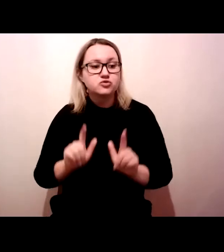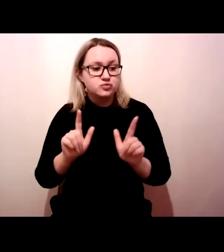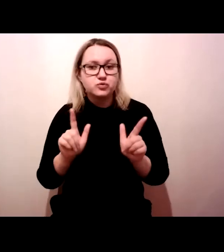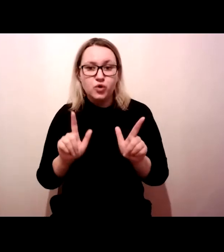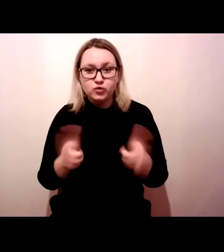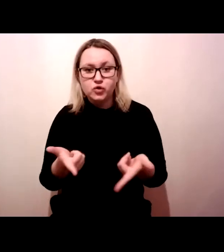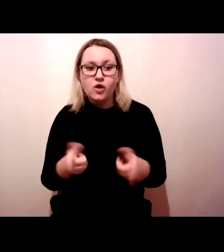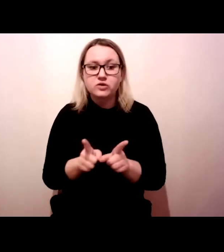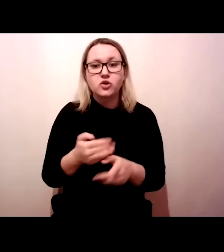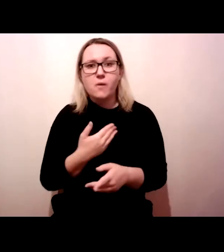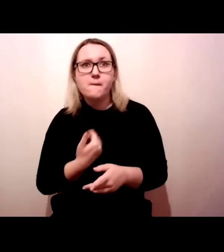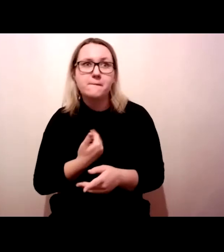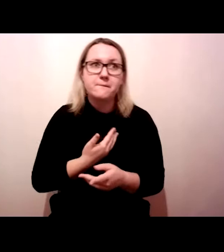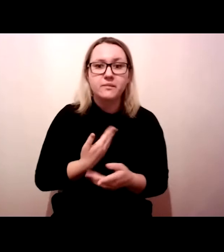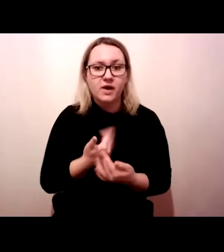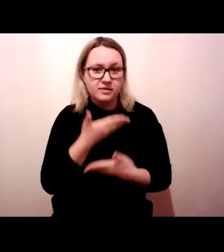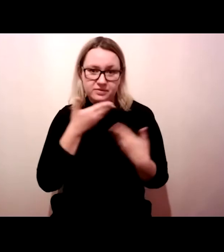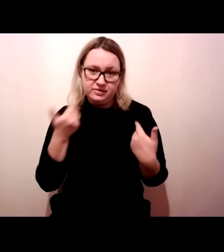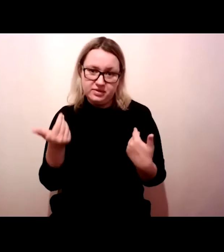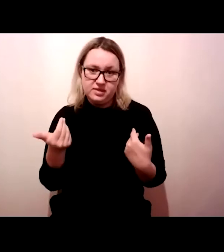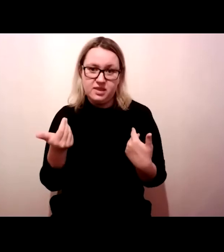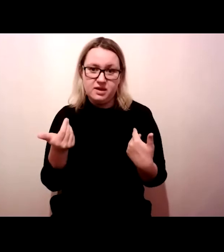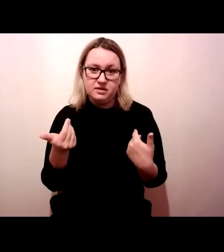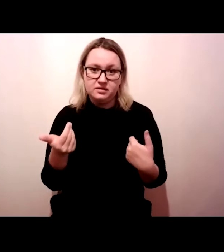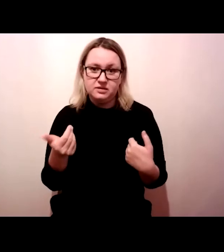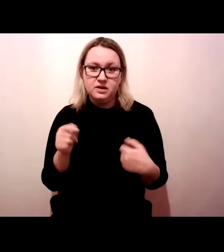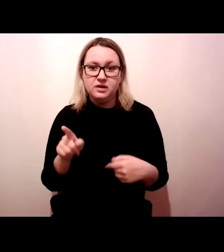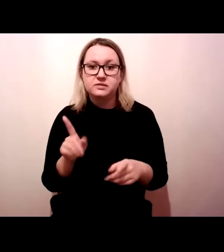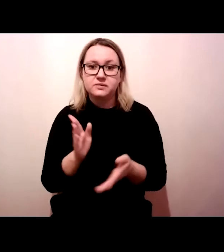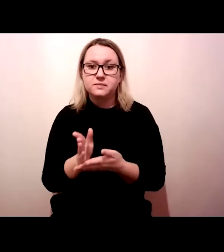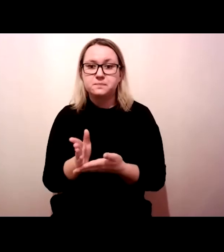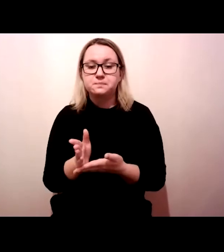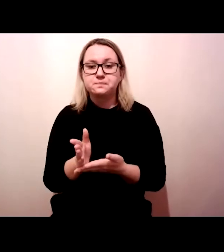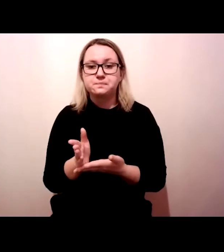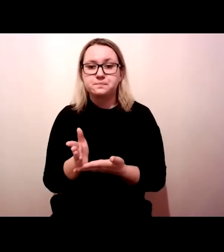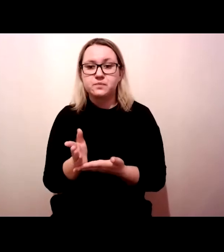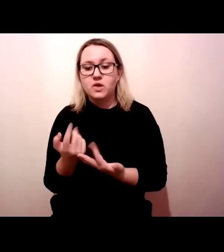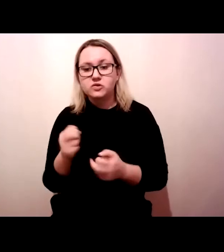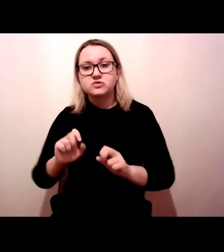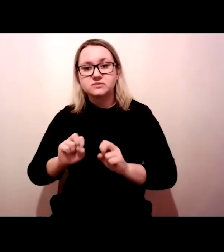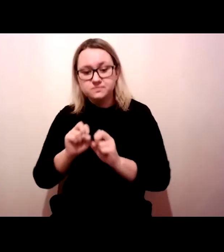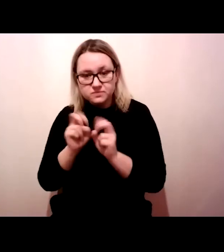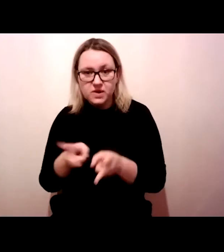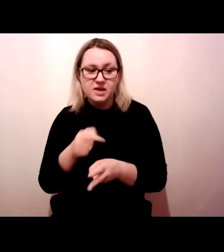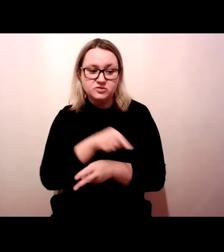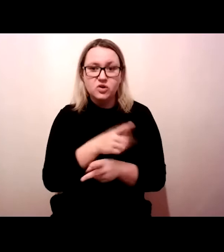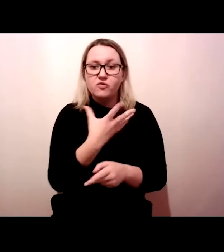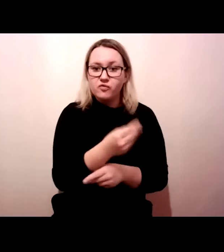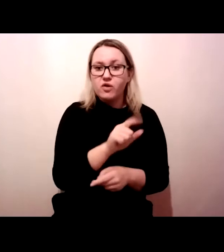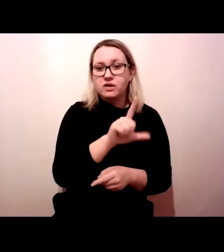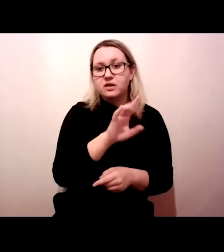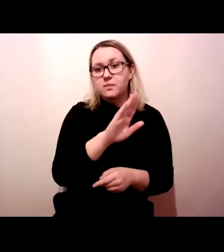that feedback, but there is no doubt we need